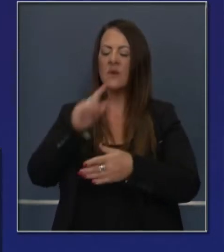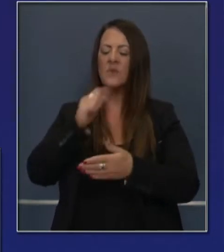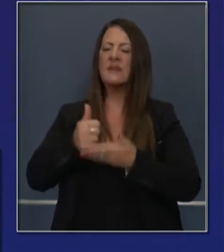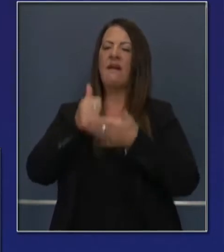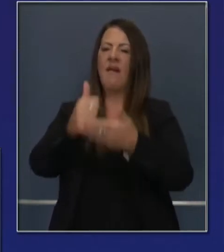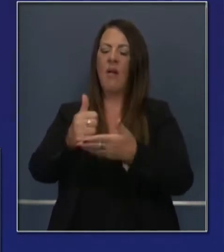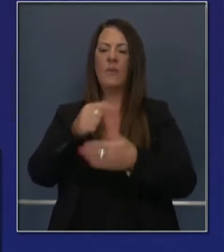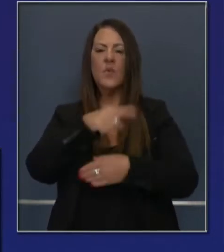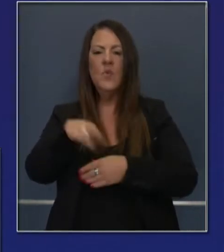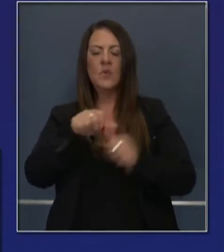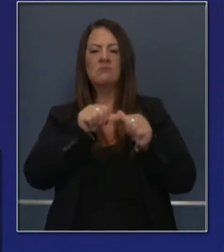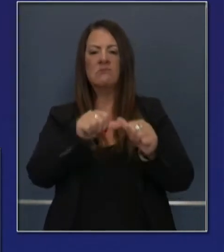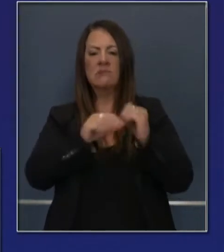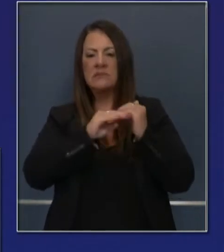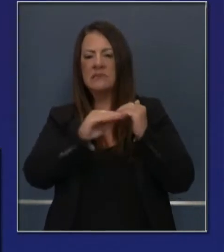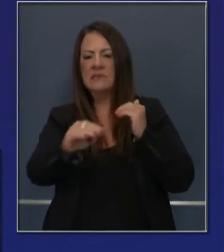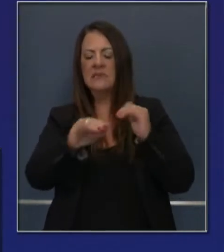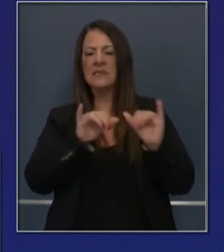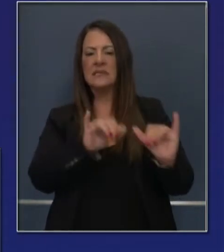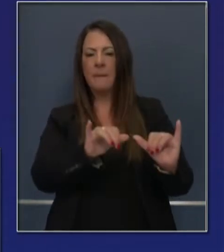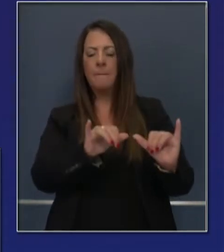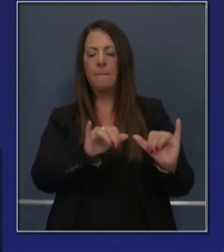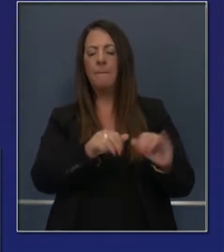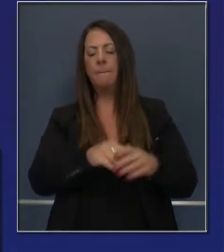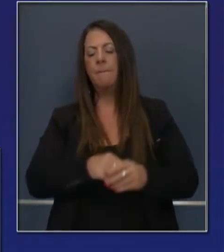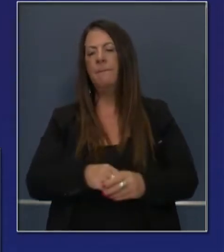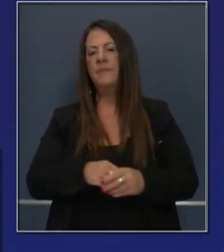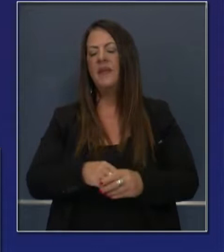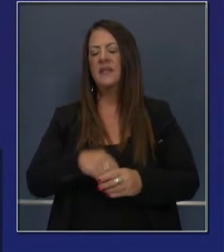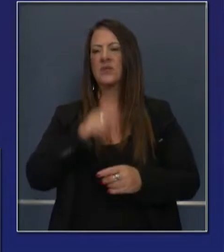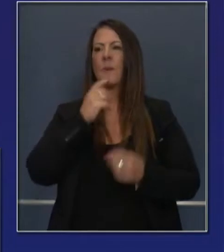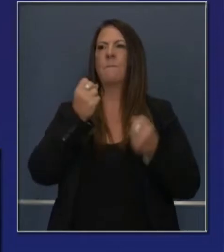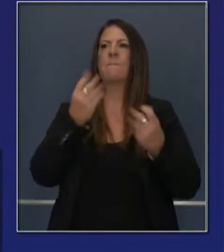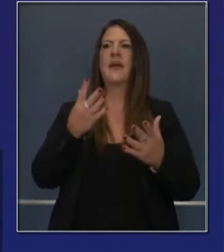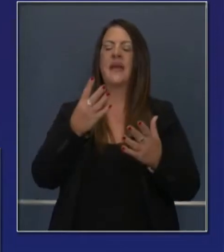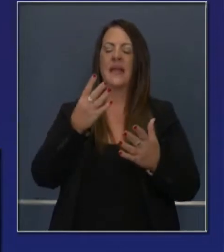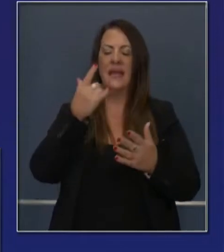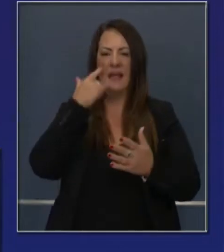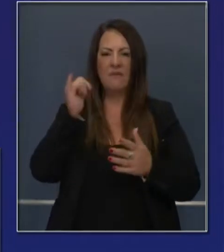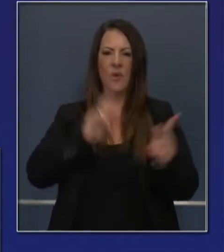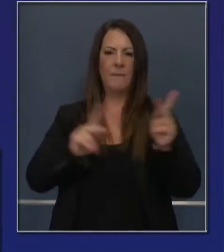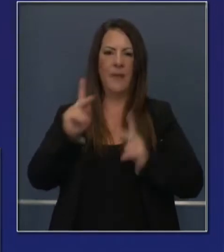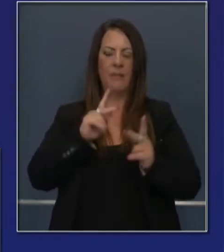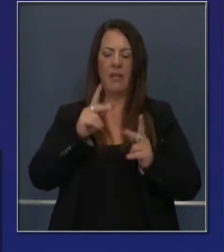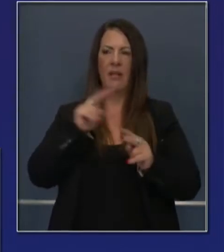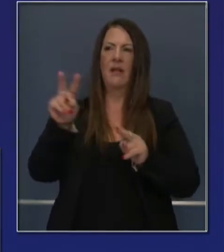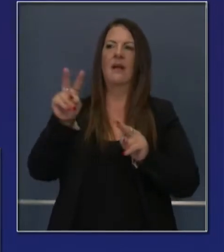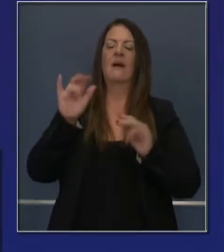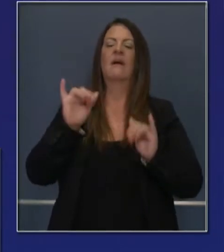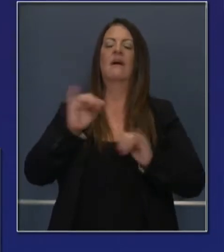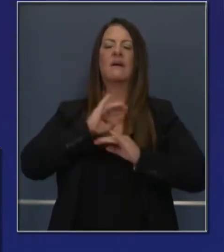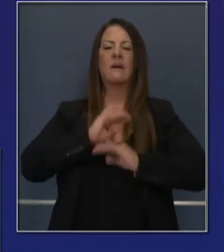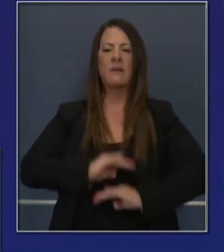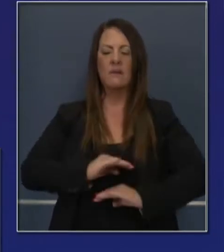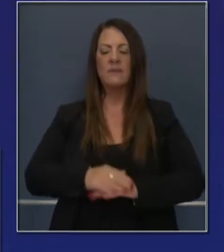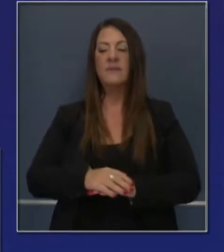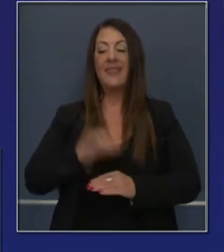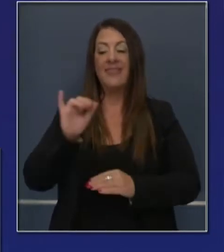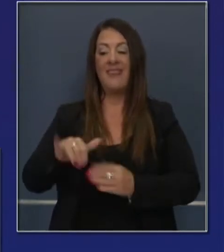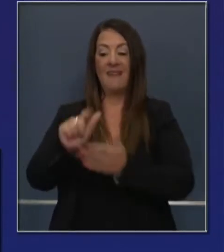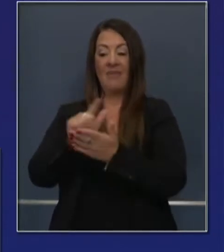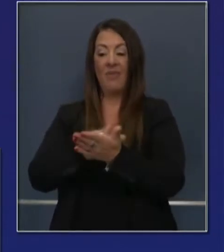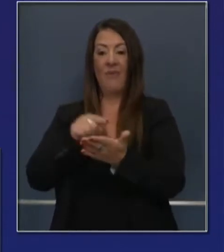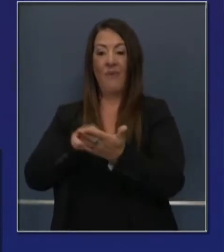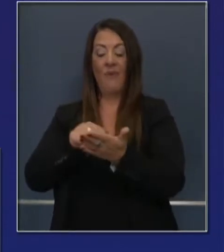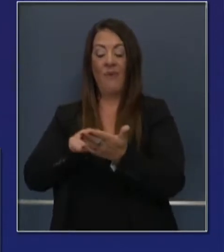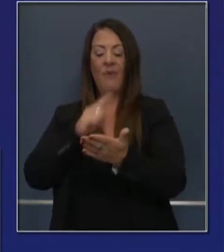moment that reality for millions and millions of Californians. What we have is new eviction protections